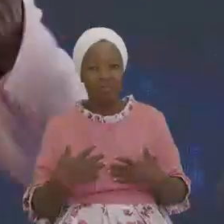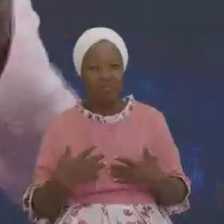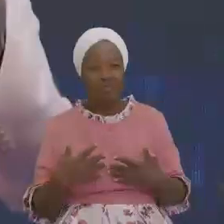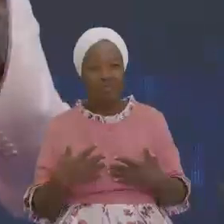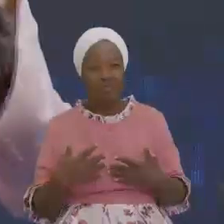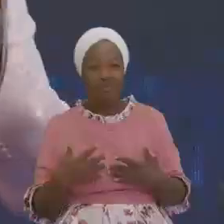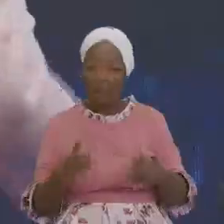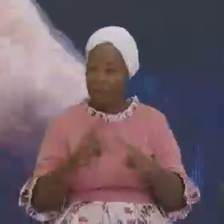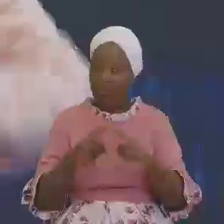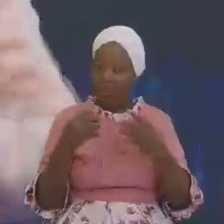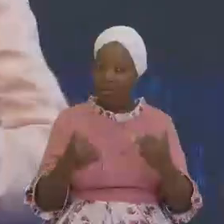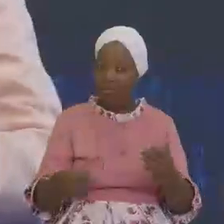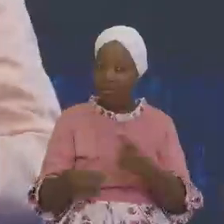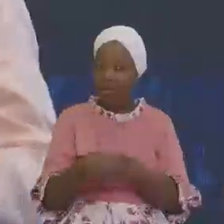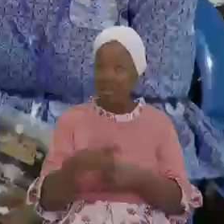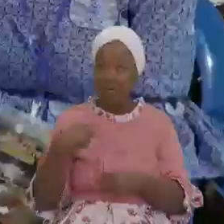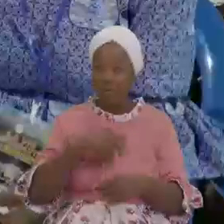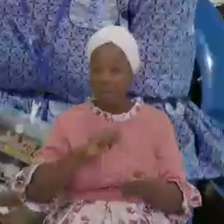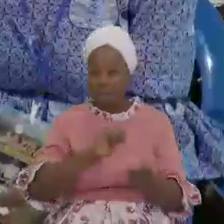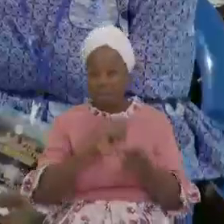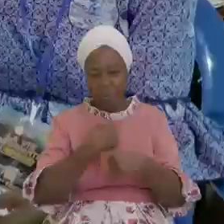But today, we're going to make a transfer.